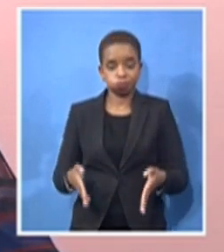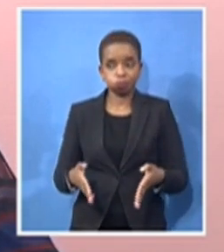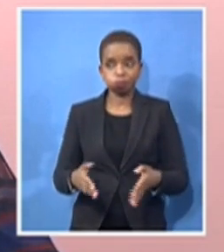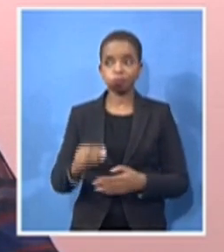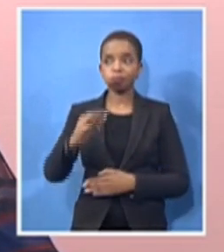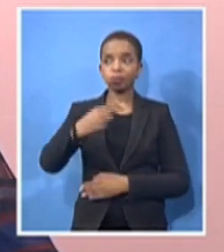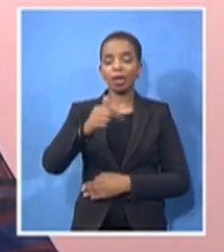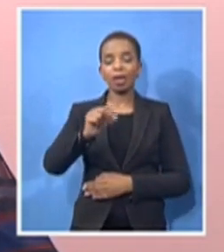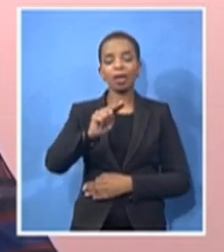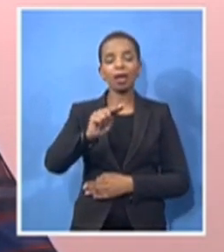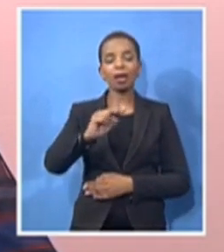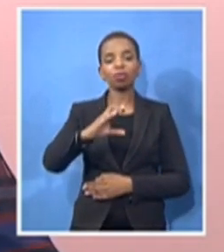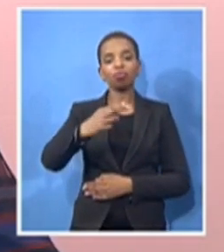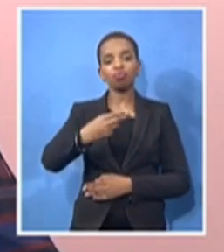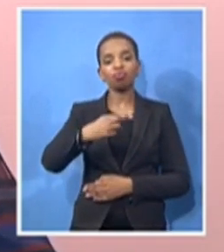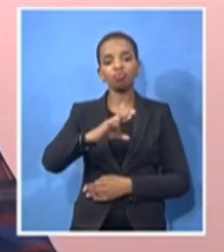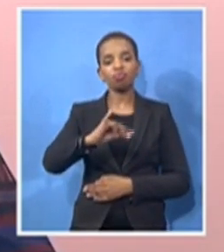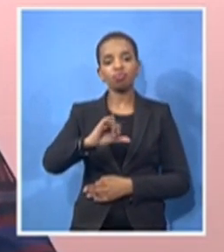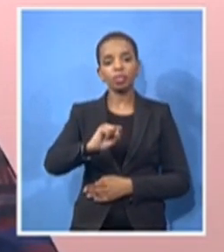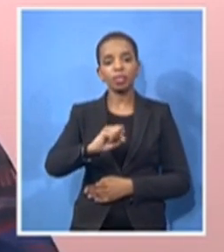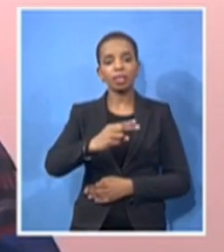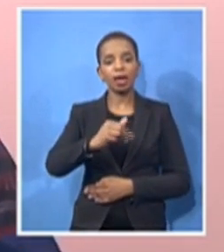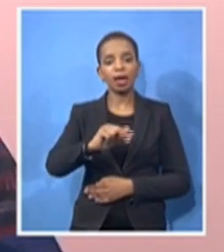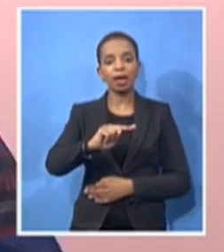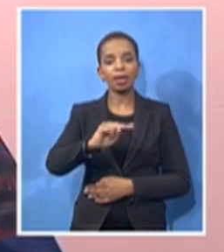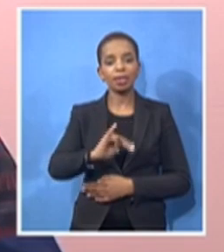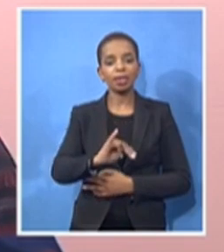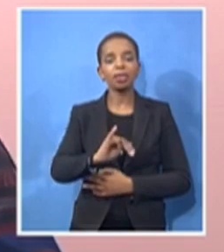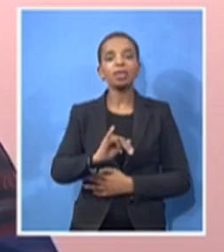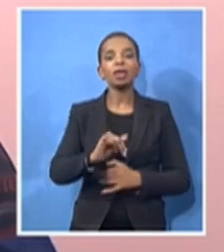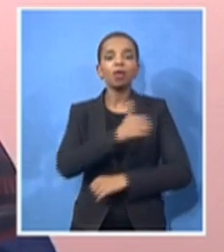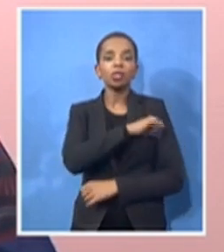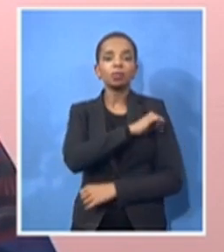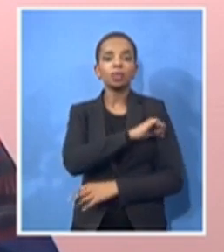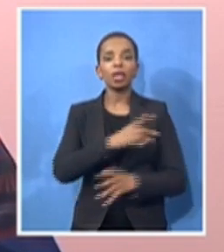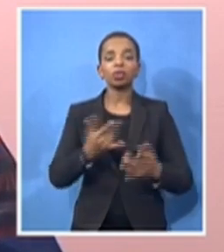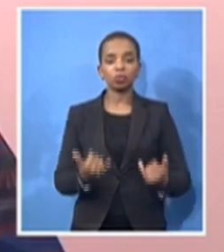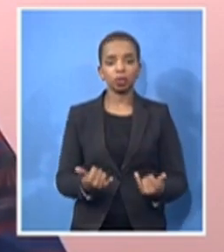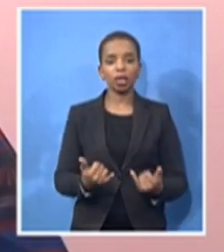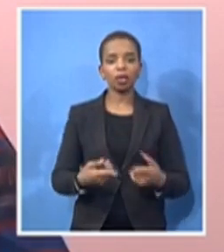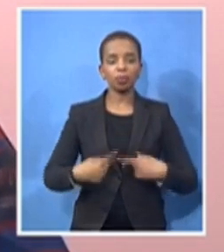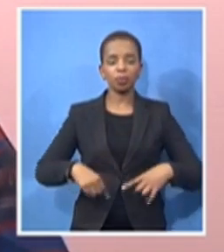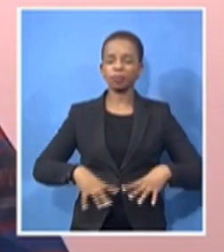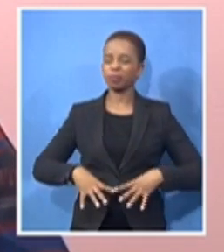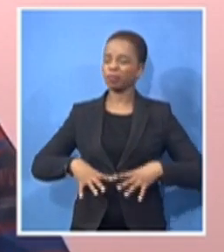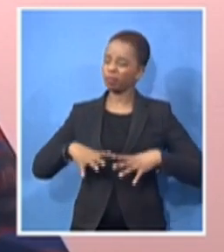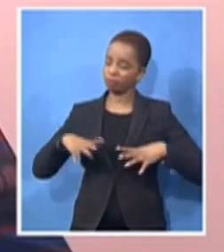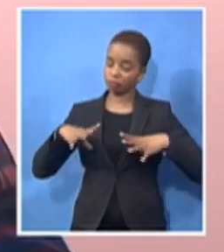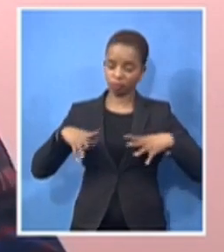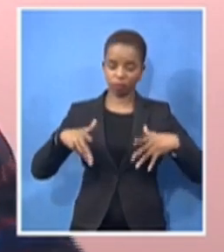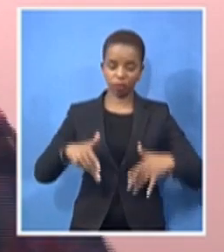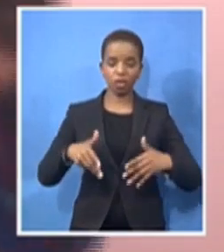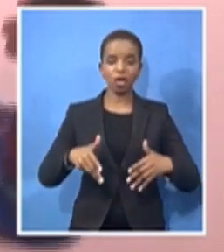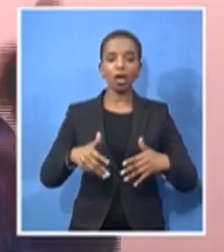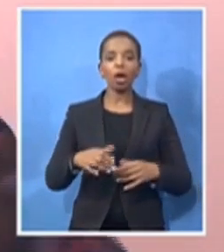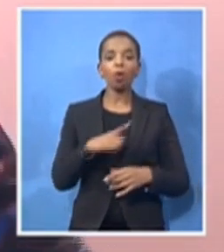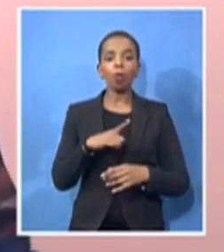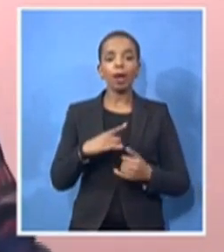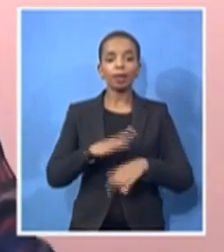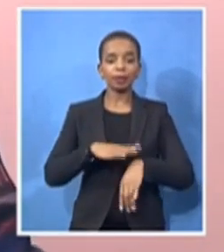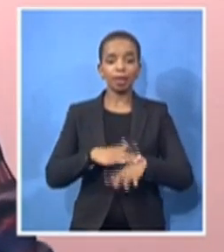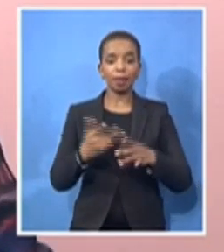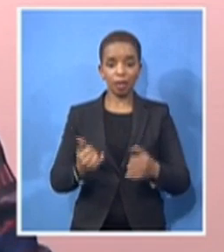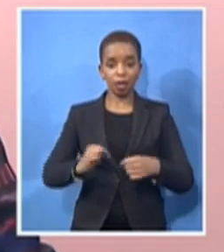our nation. When we deal with a pandemic, the most important people are you. If we are going to win